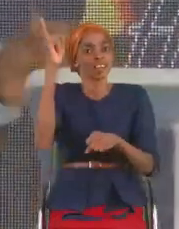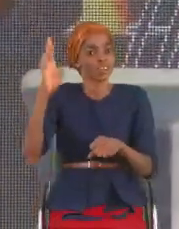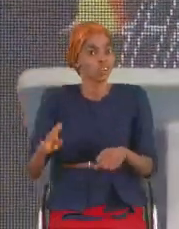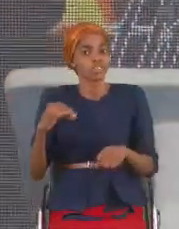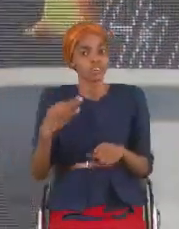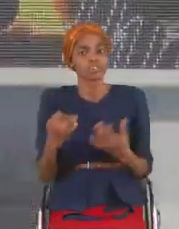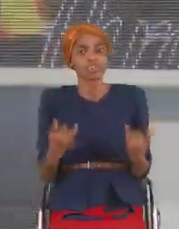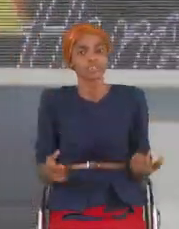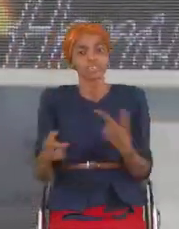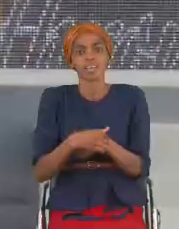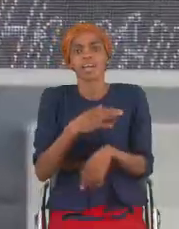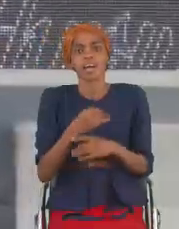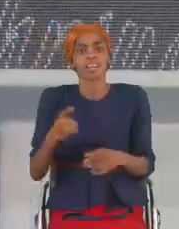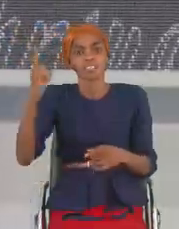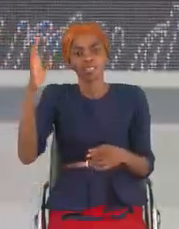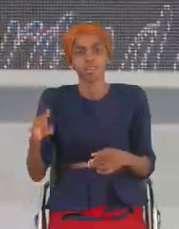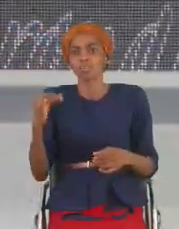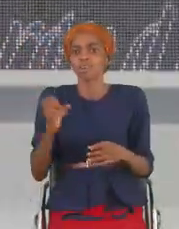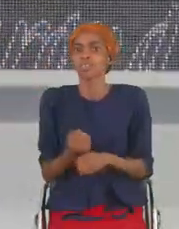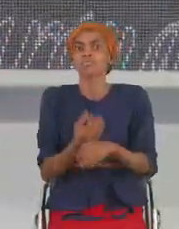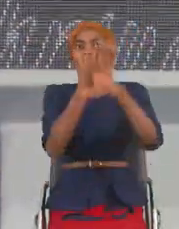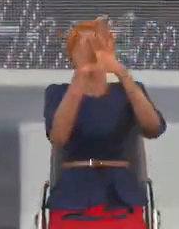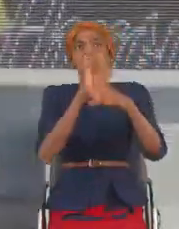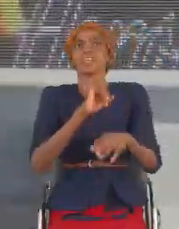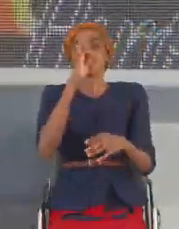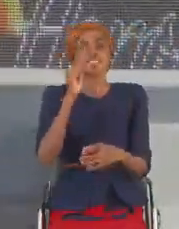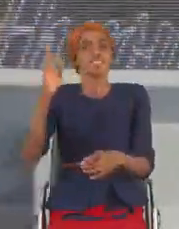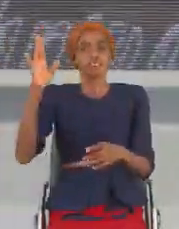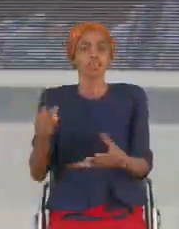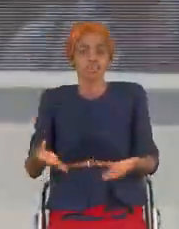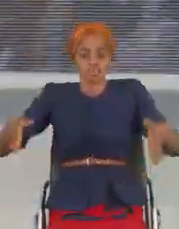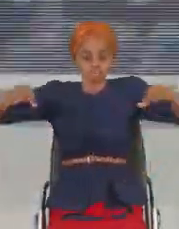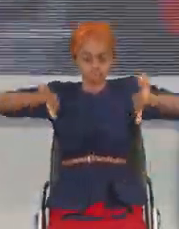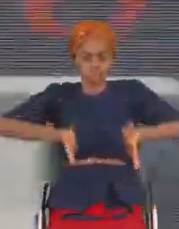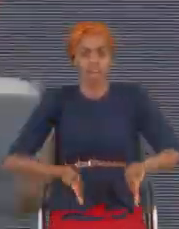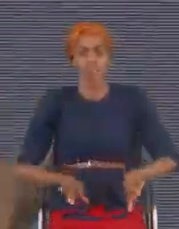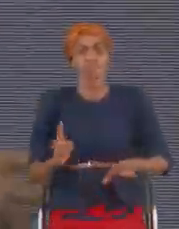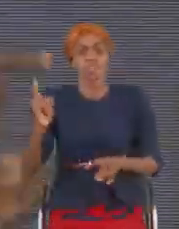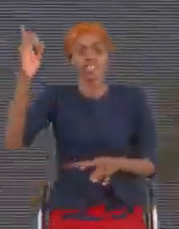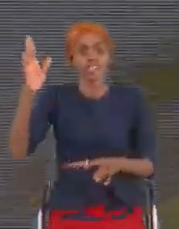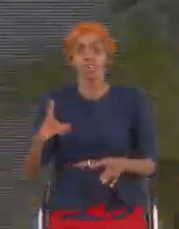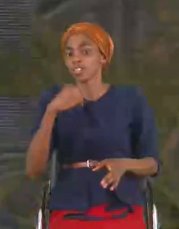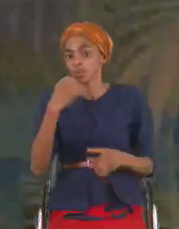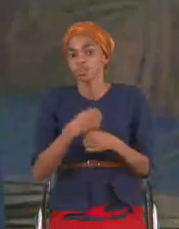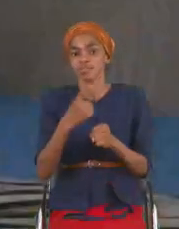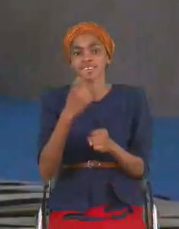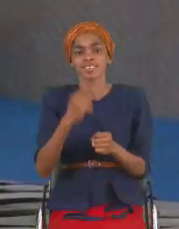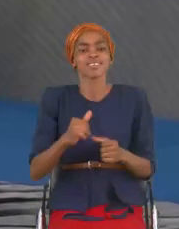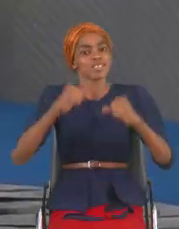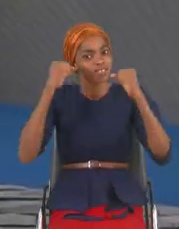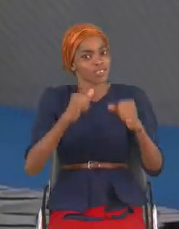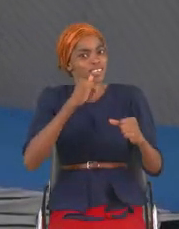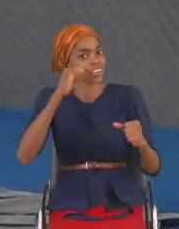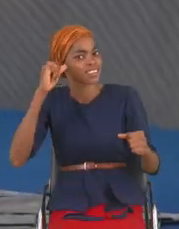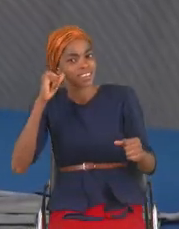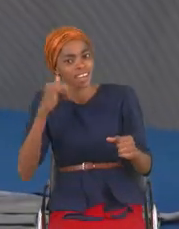And the God of the mountain is the God of the valley. The God who made you strong yesterday and